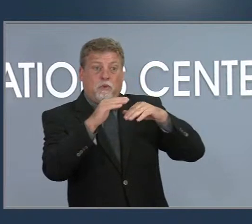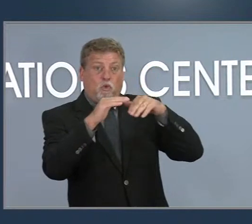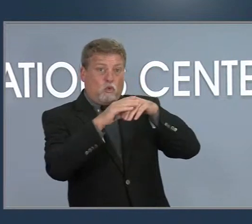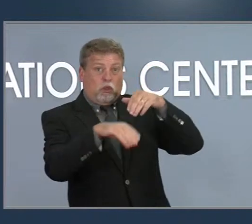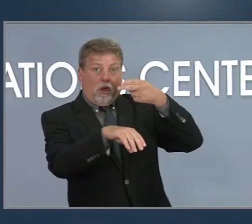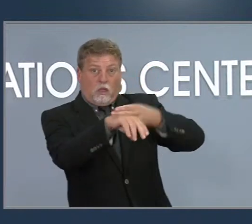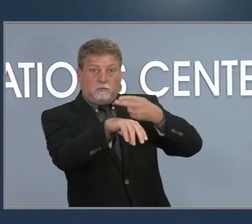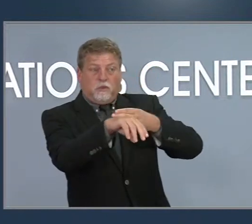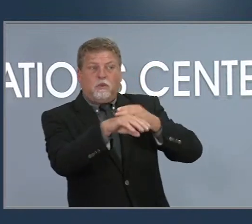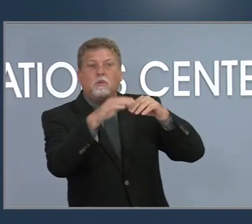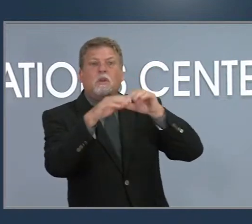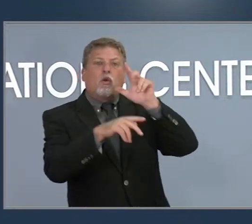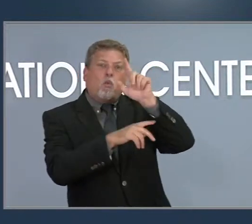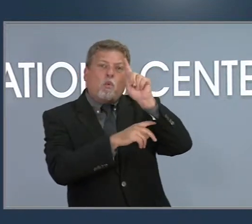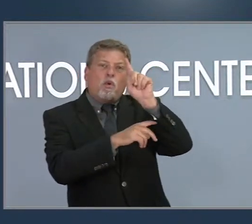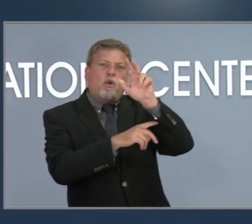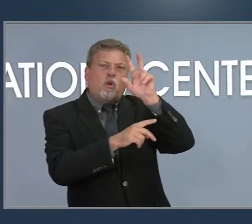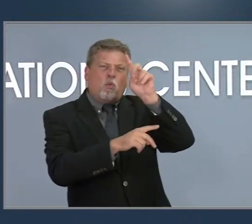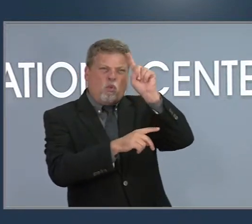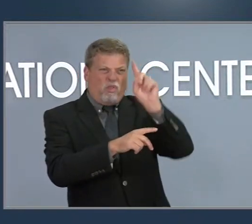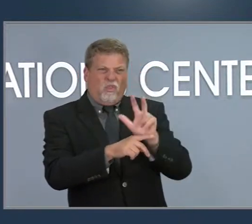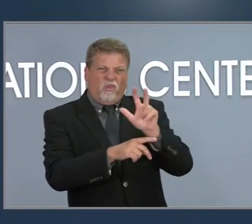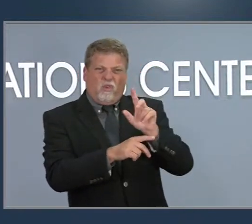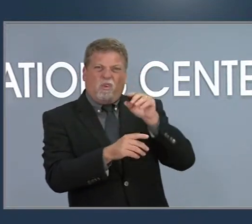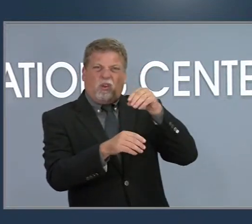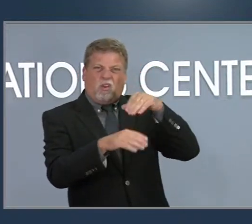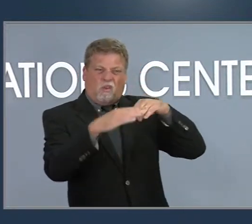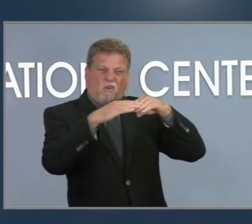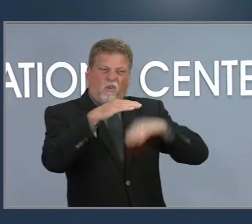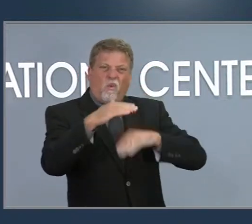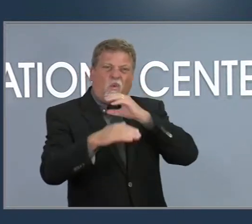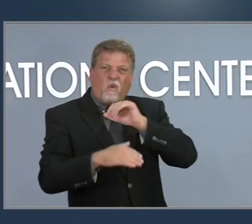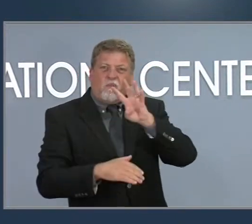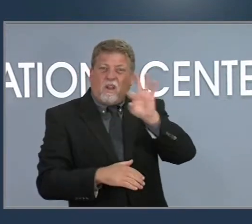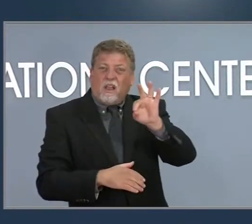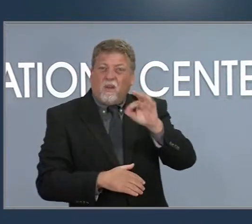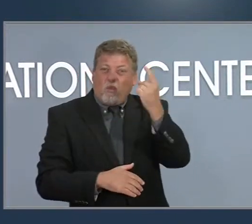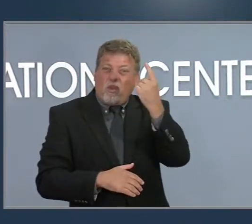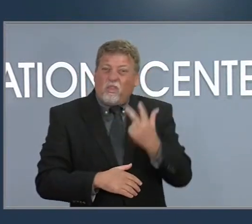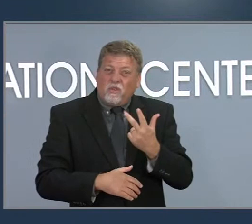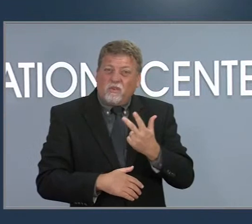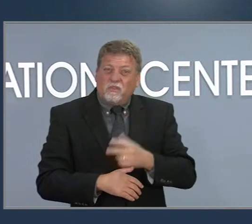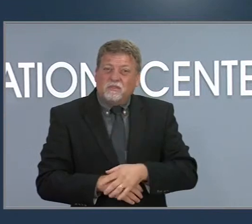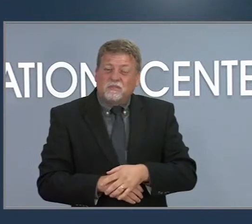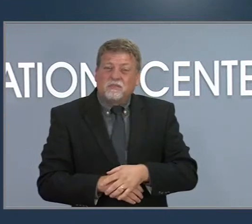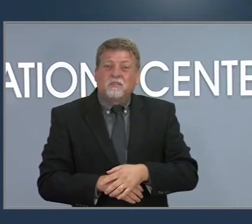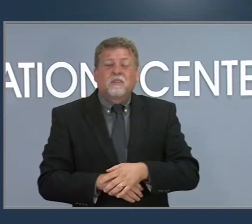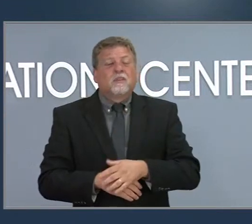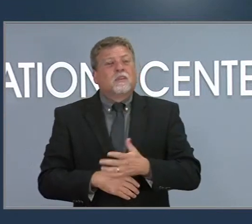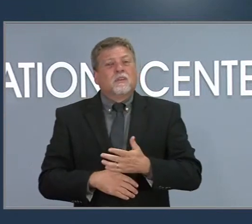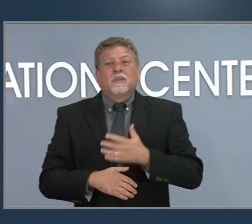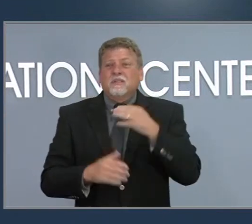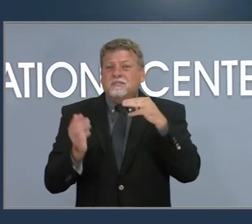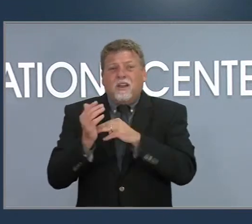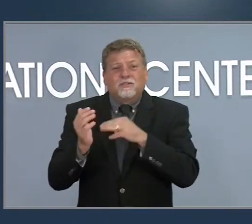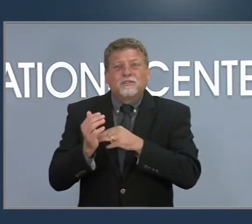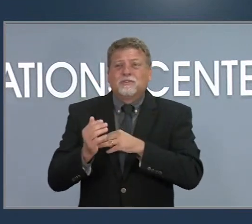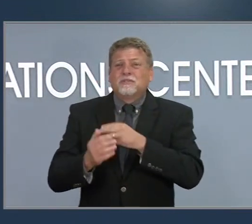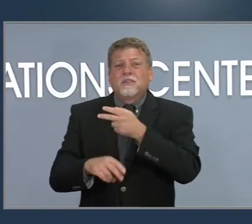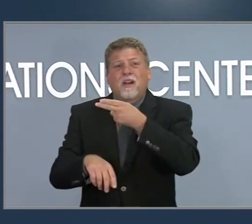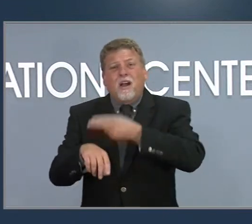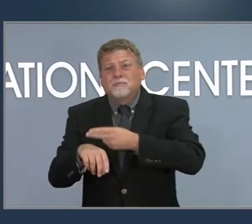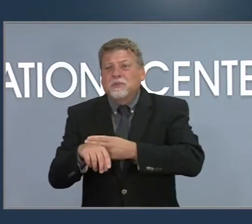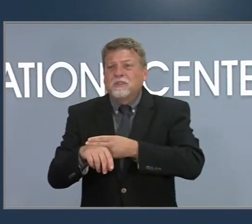Our hospitals are strained. Hospital leaders, doctors, and nurses are pleading with people, please get vaccinated, to not only